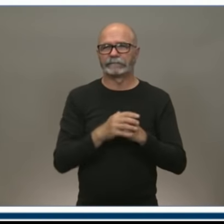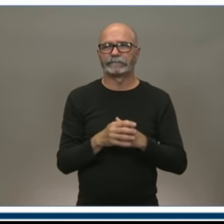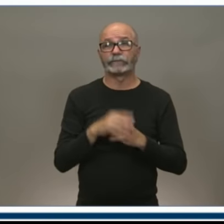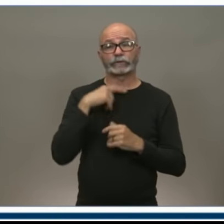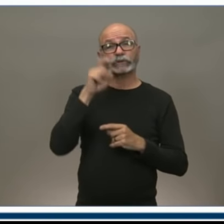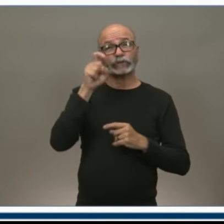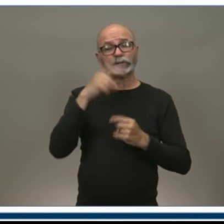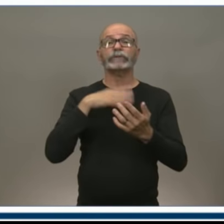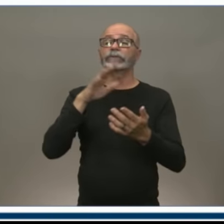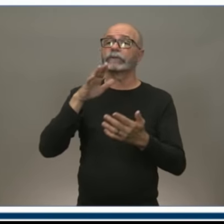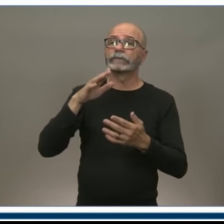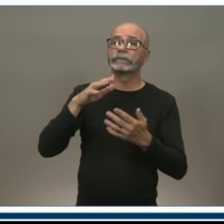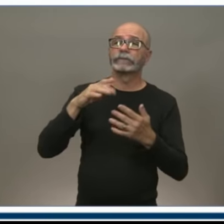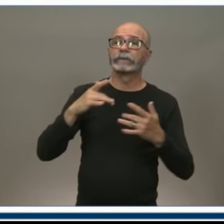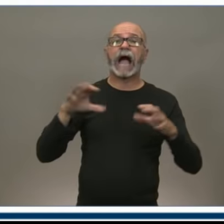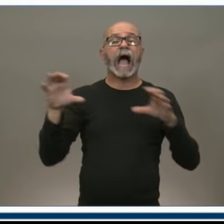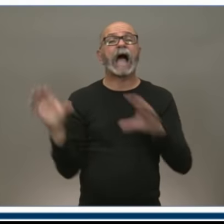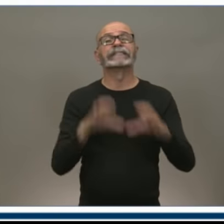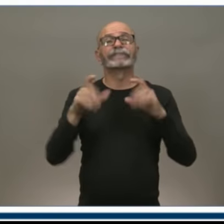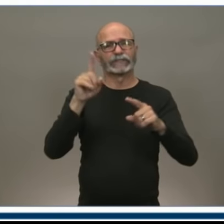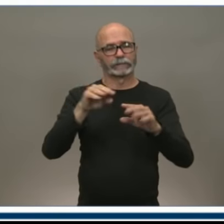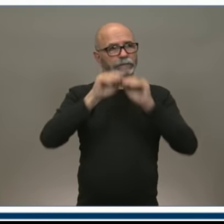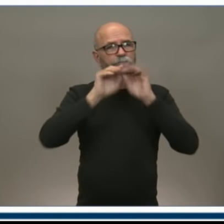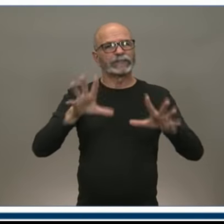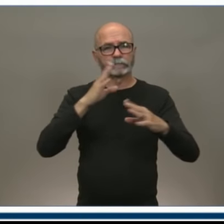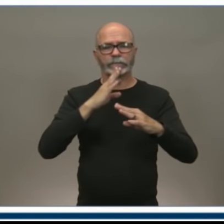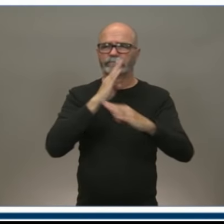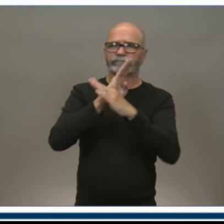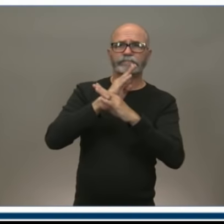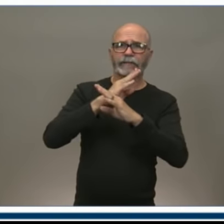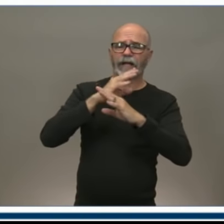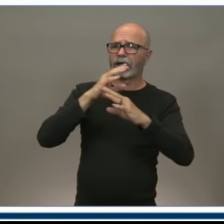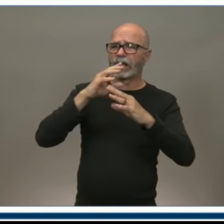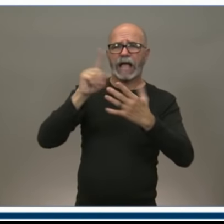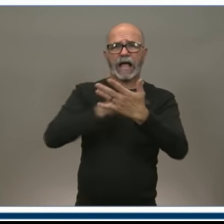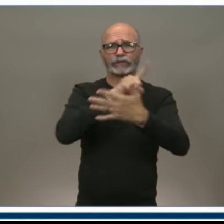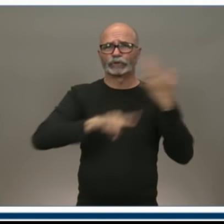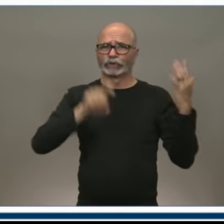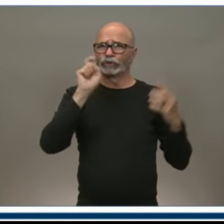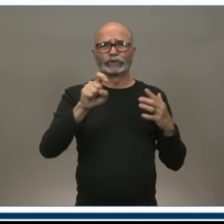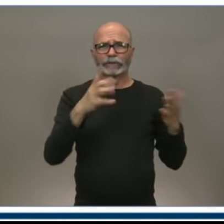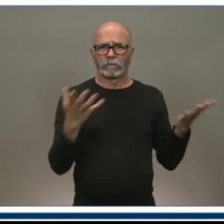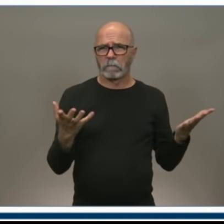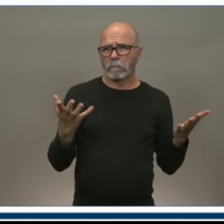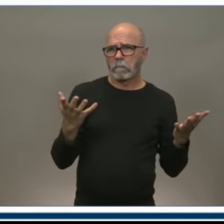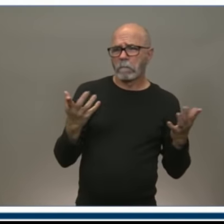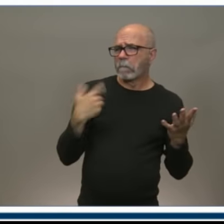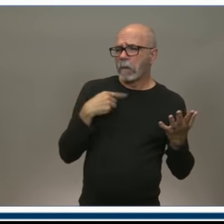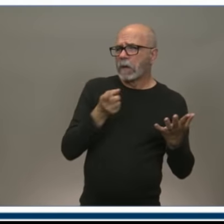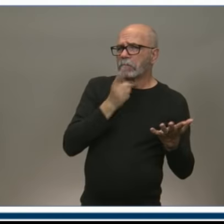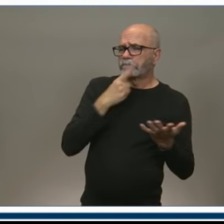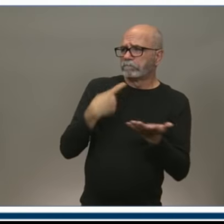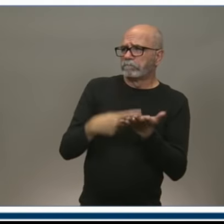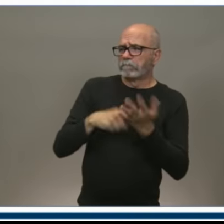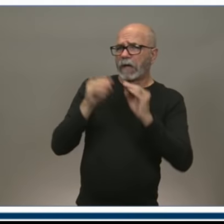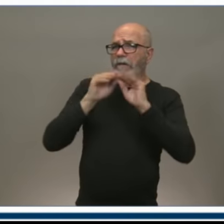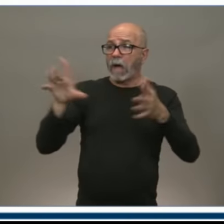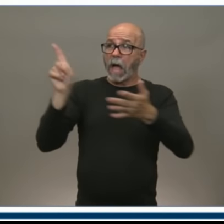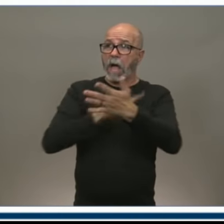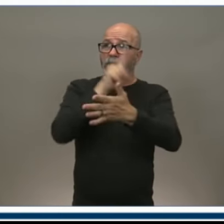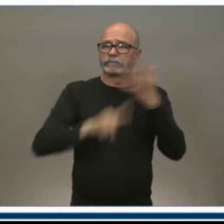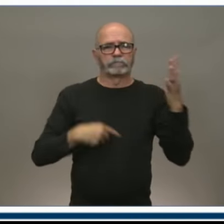would suggest we have community spread in that part of the province. So I can't comment any further. But we would